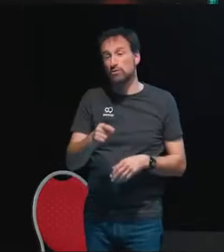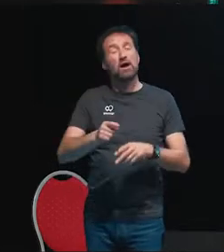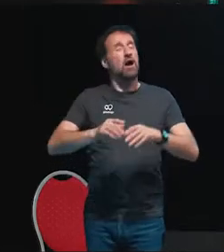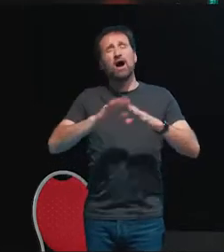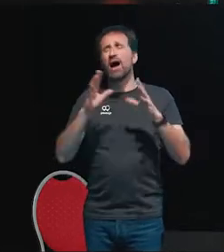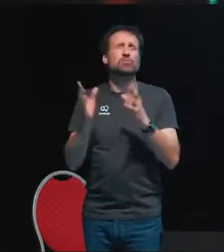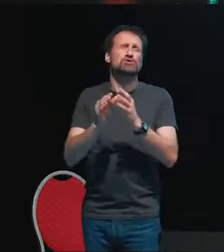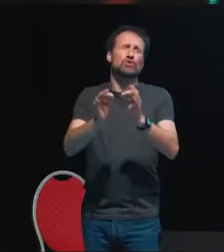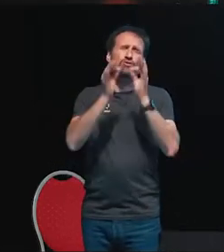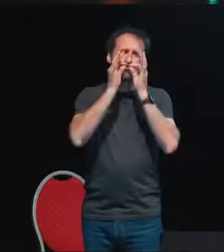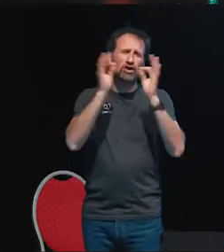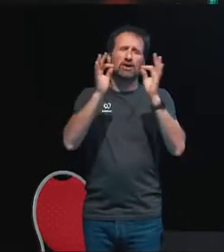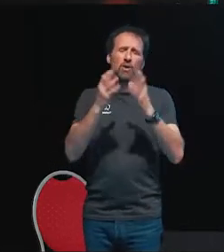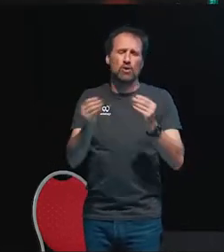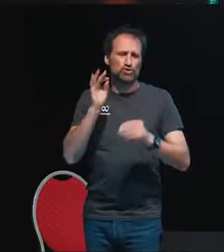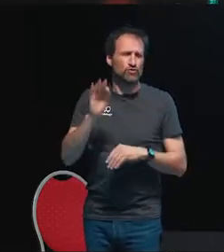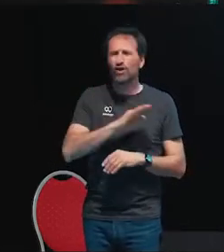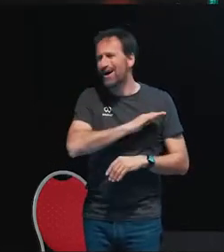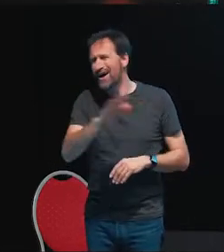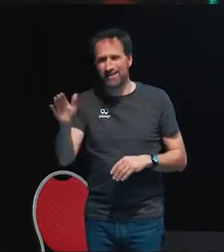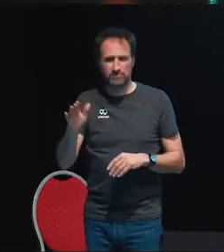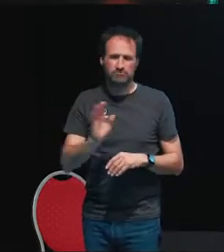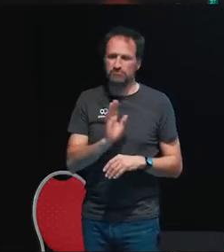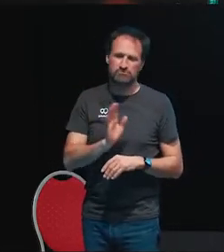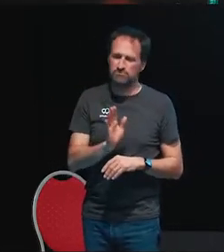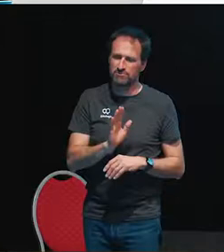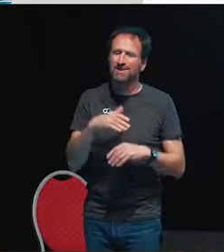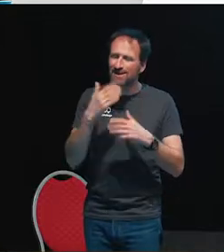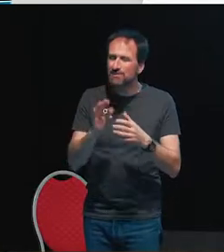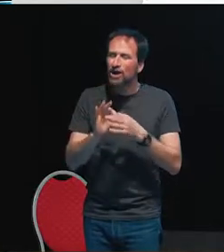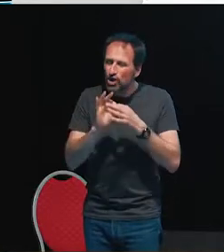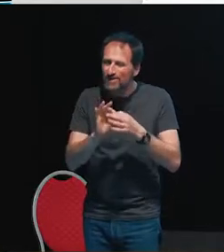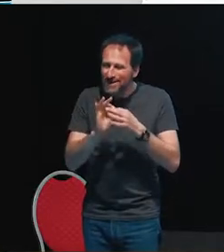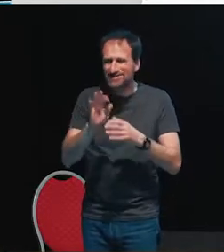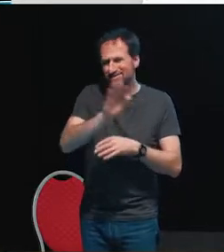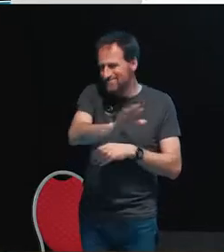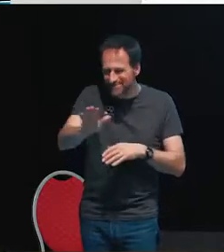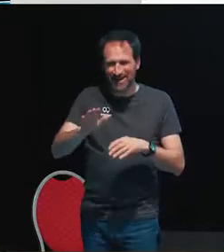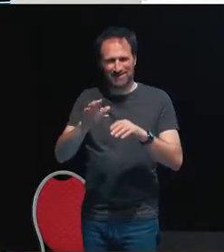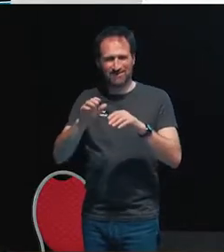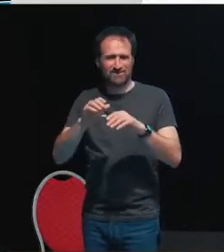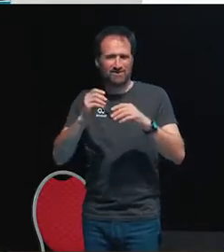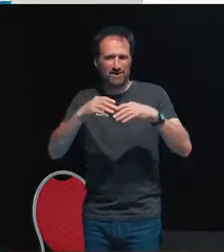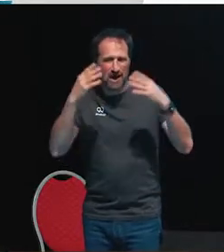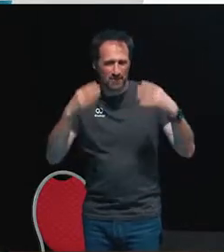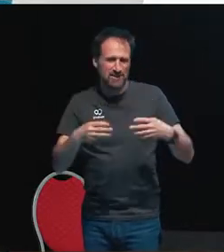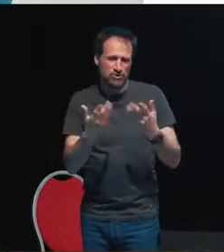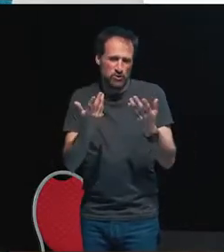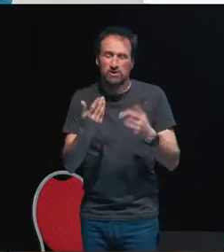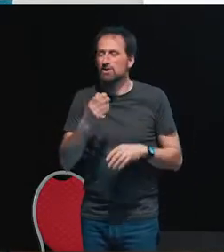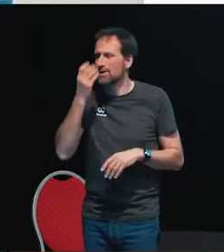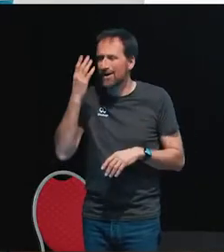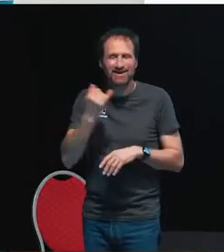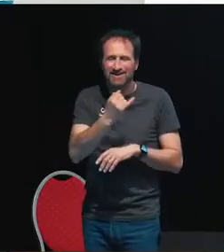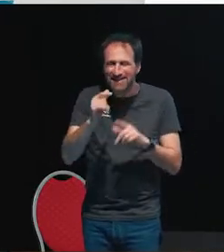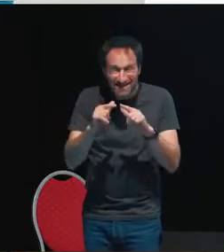everybody as I said there is context there is the way your team is working there are so many different things it's also not that you